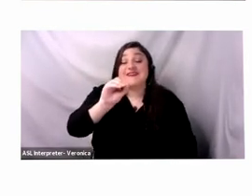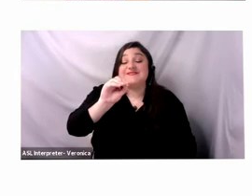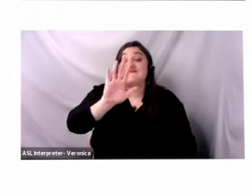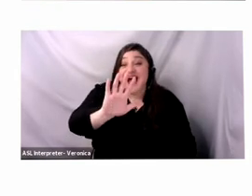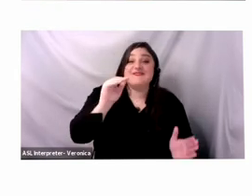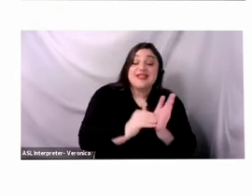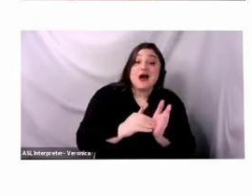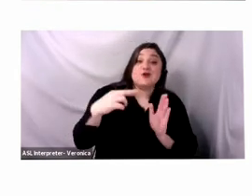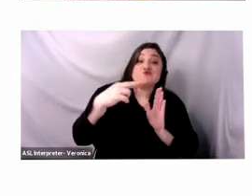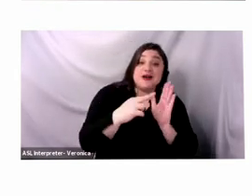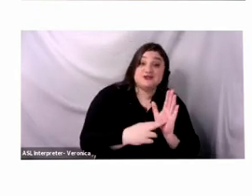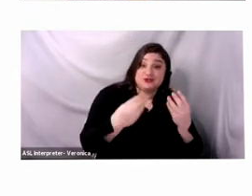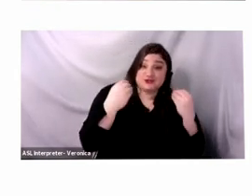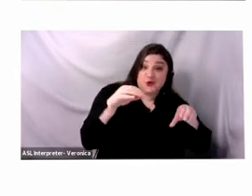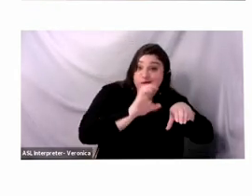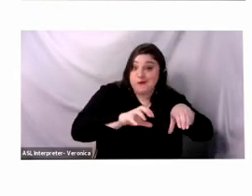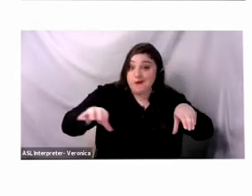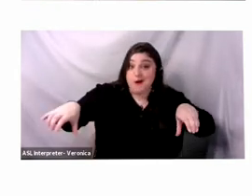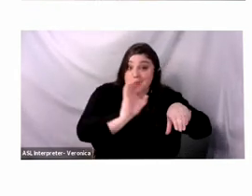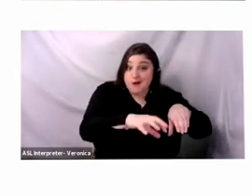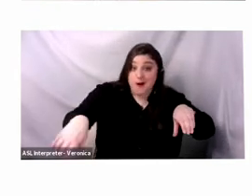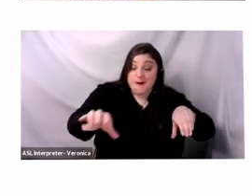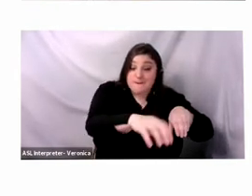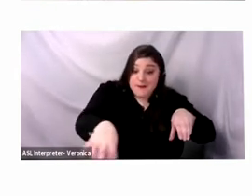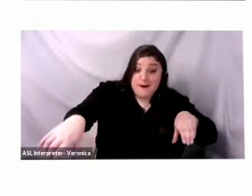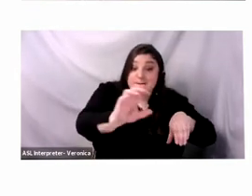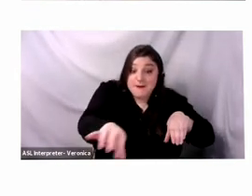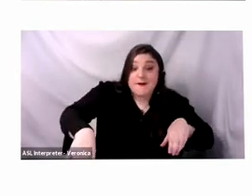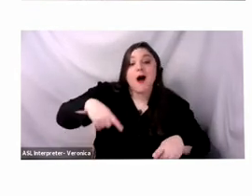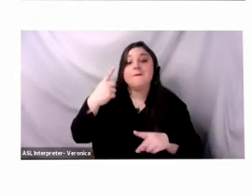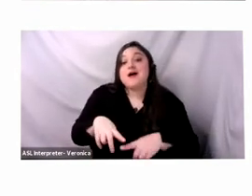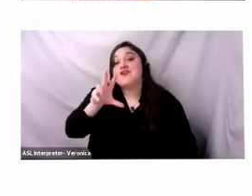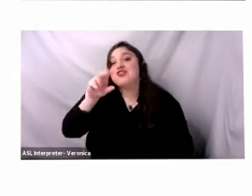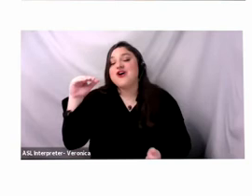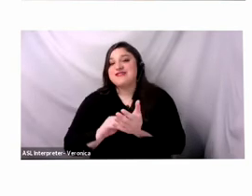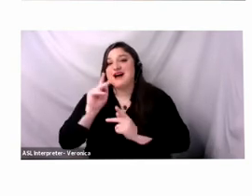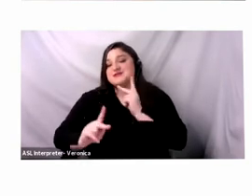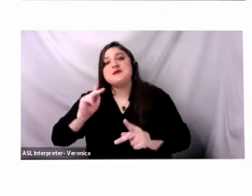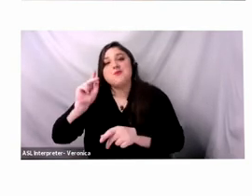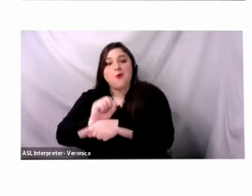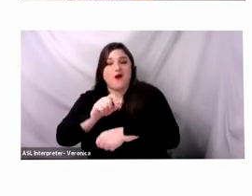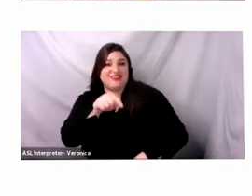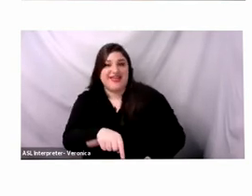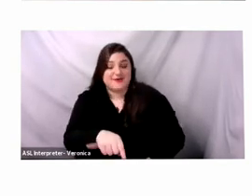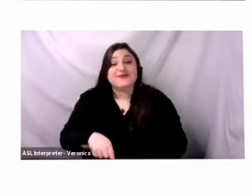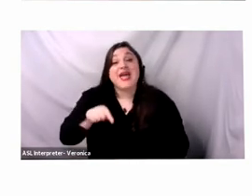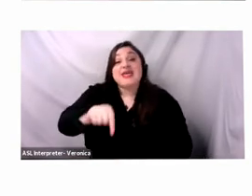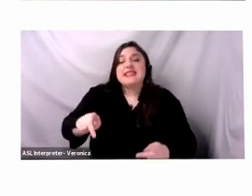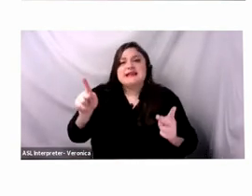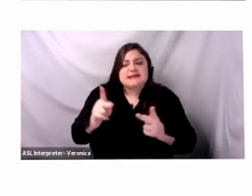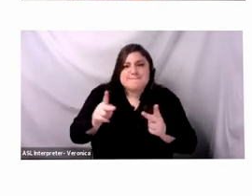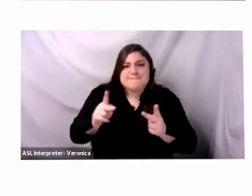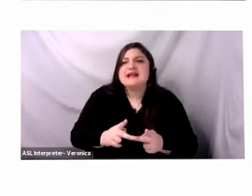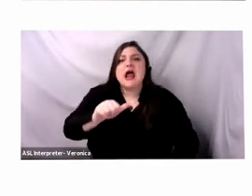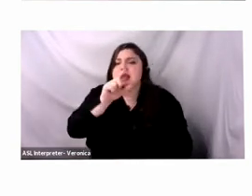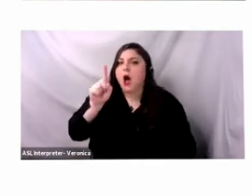and selling, but there is also music playing, radios blaring, people dancing, people organizing around political views, folks educating